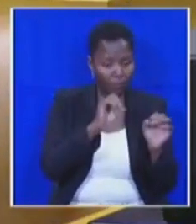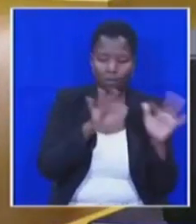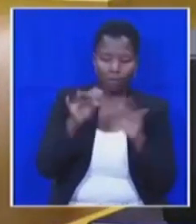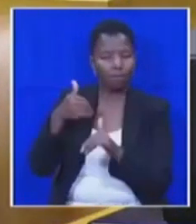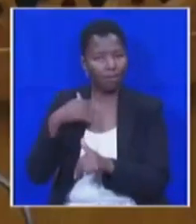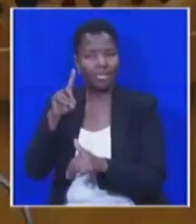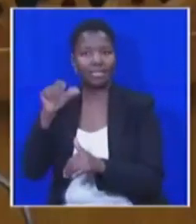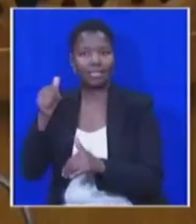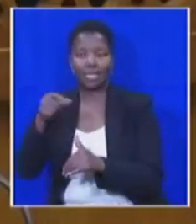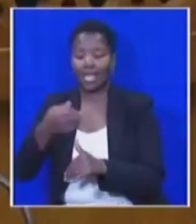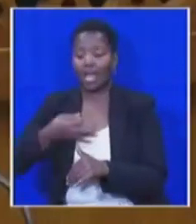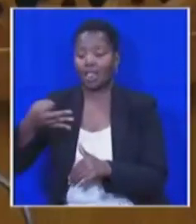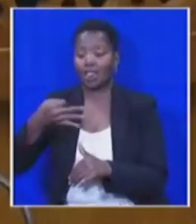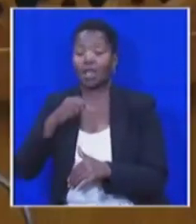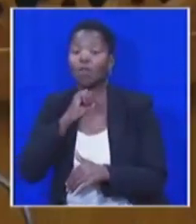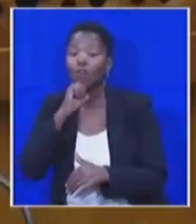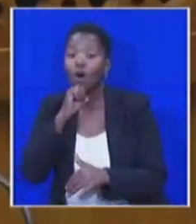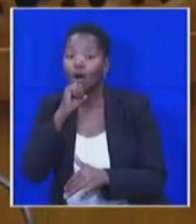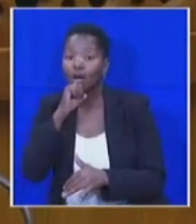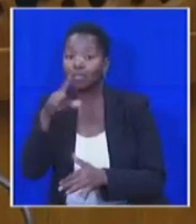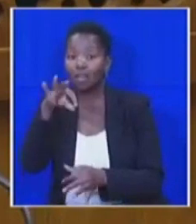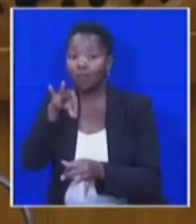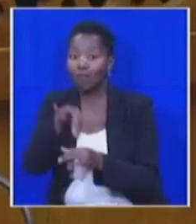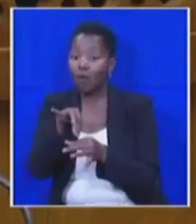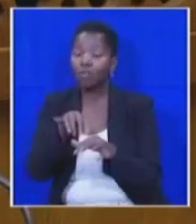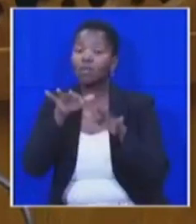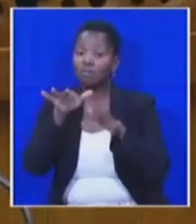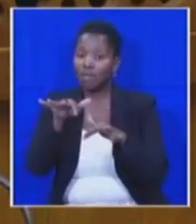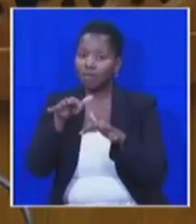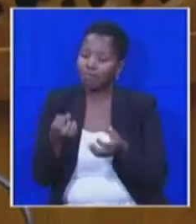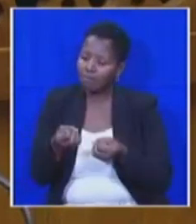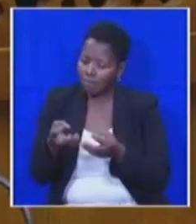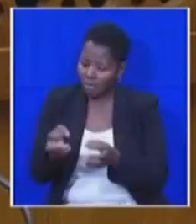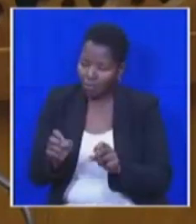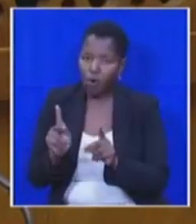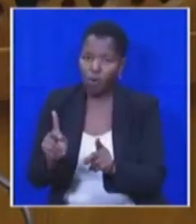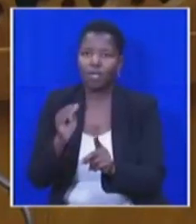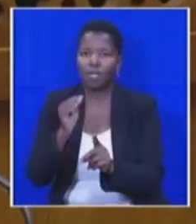On the 3rd of August, the voters of South Africa will have the opportunity